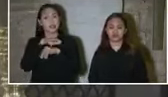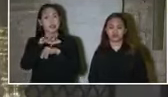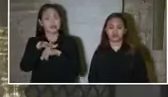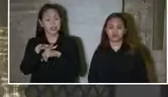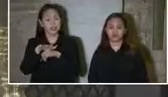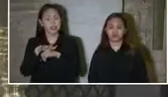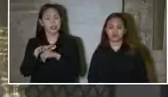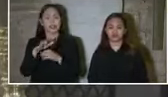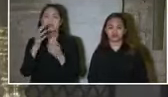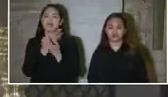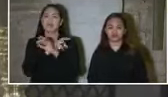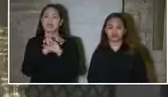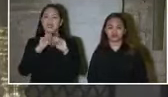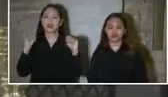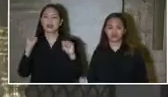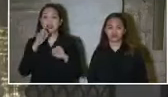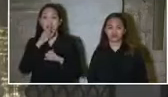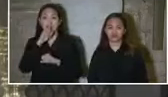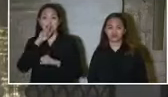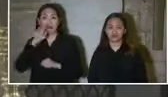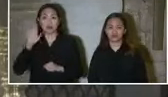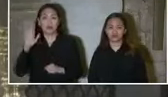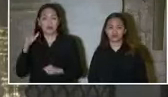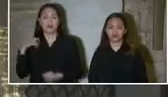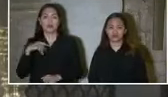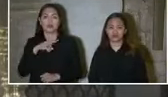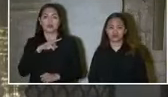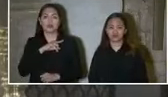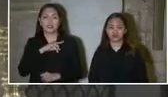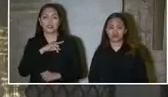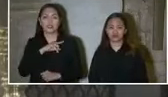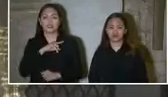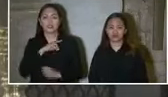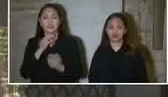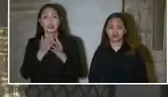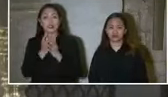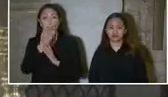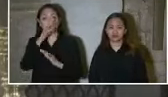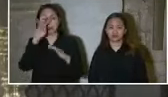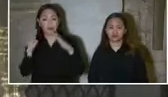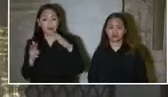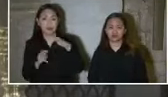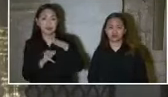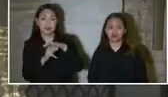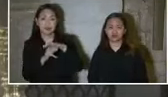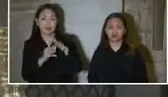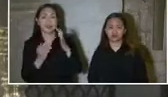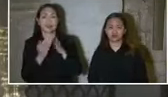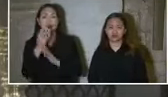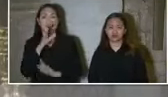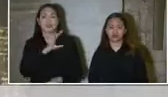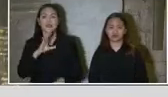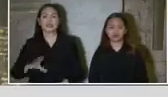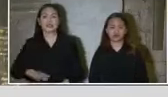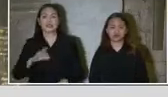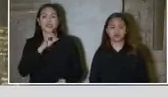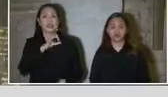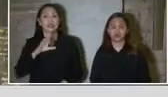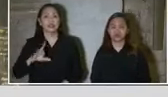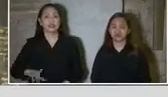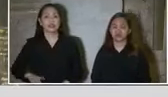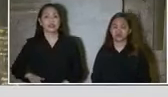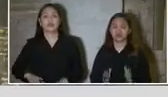salvation which is pledged to us by these mysteries. Through Christ our